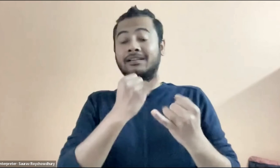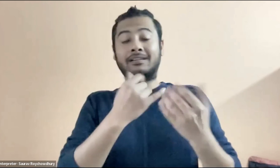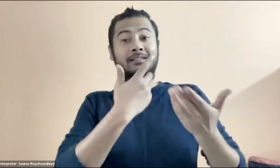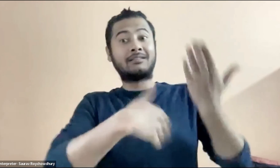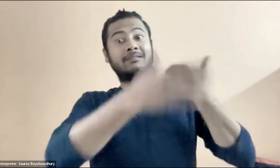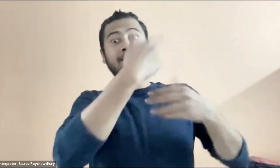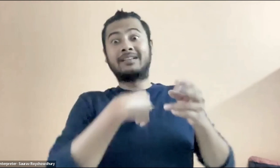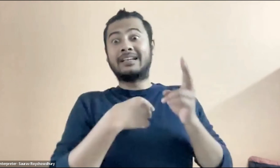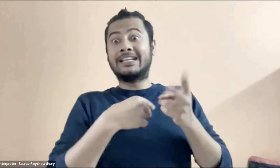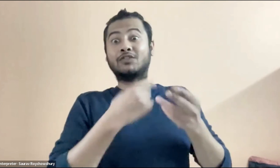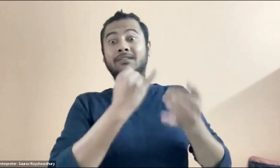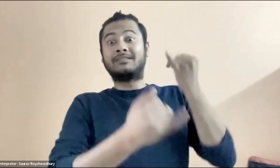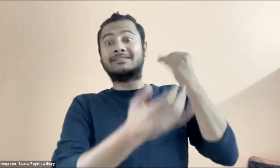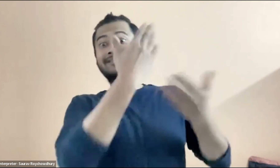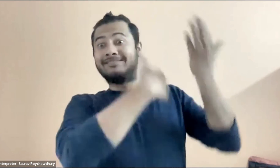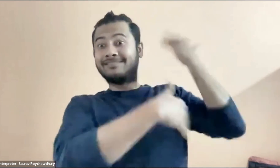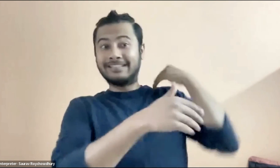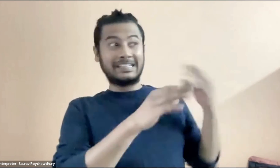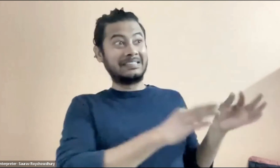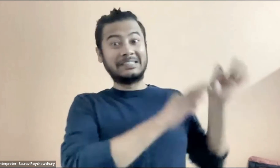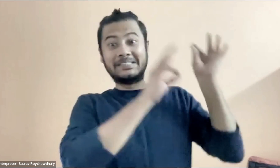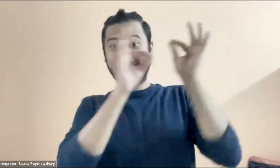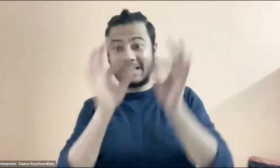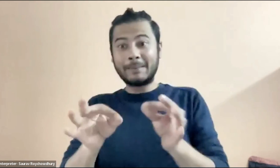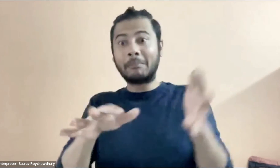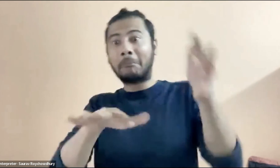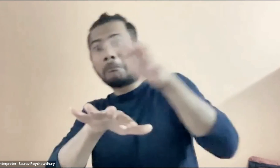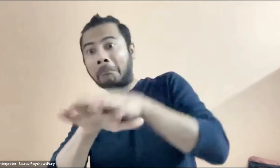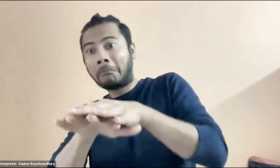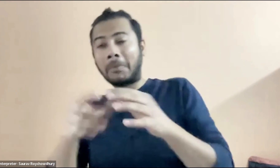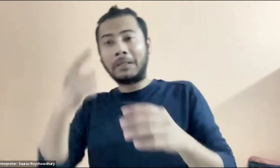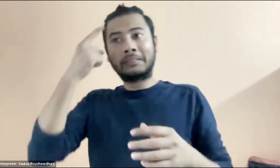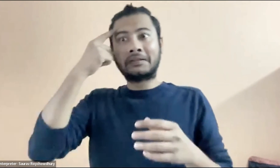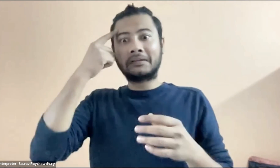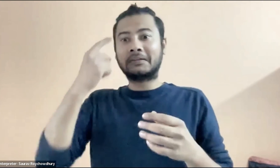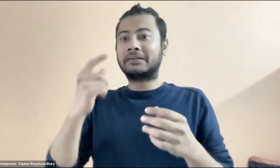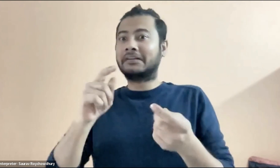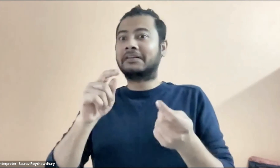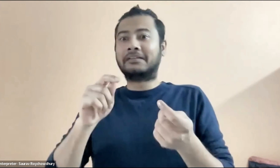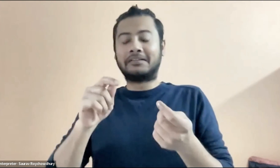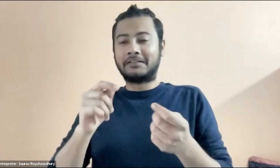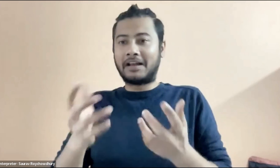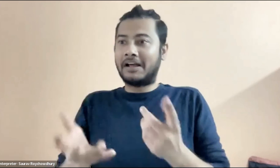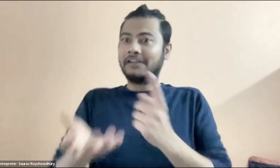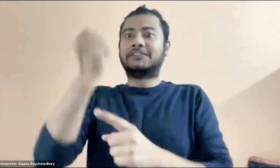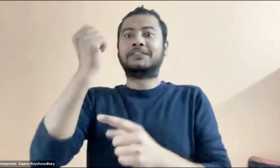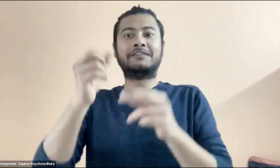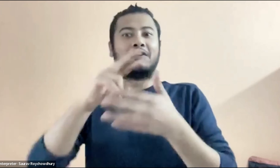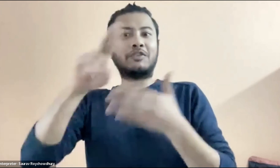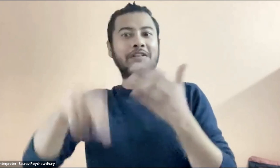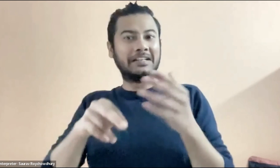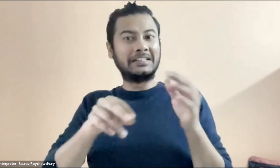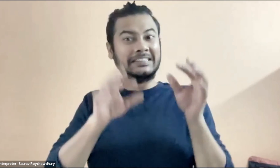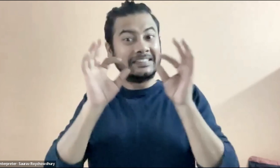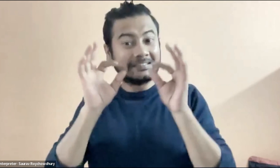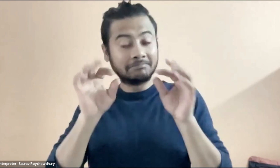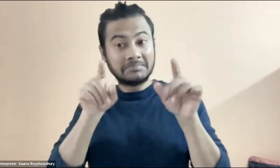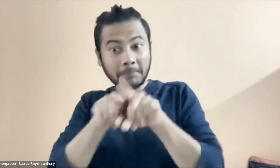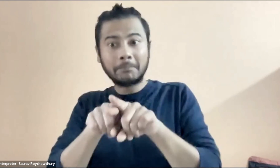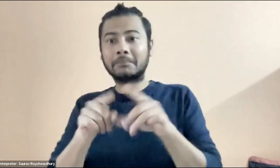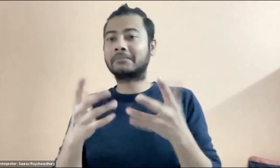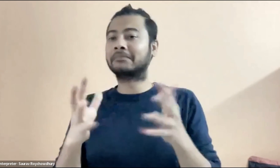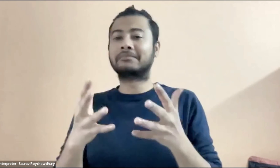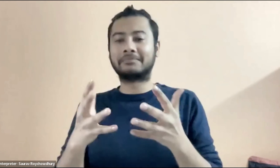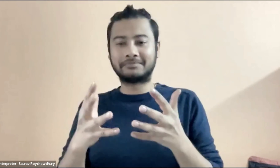circumstances. So those were some of my quick thoughts. But I'd be keen to hear, we have a question from